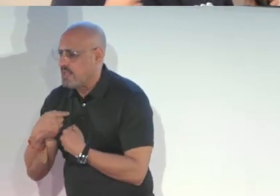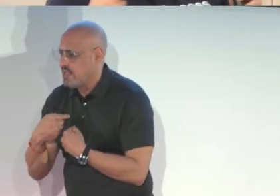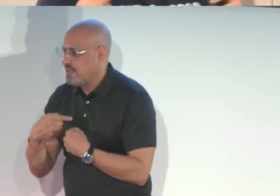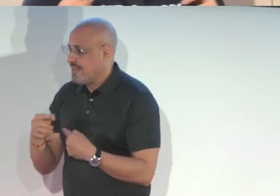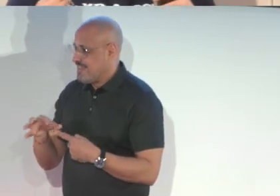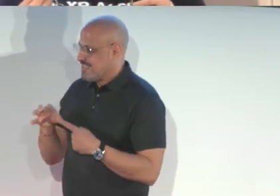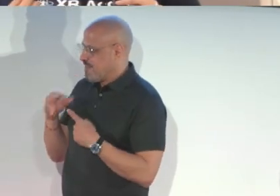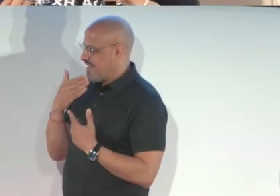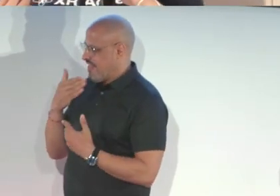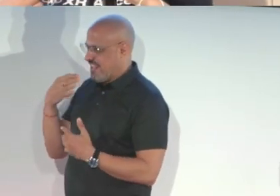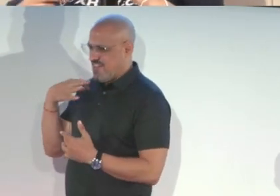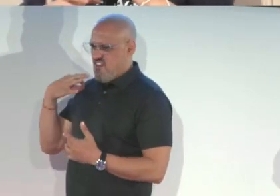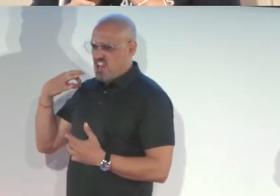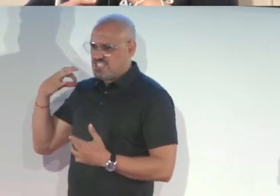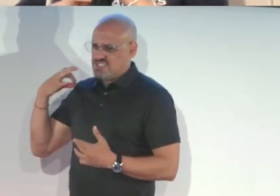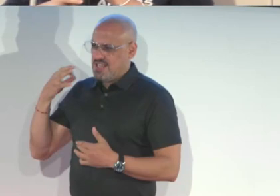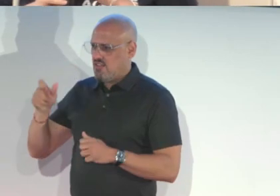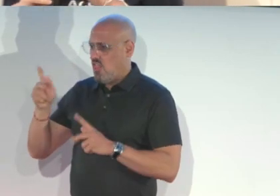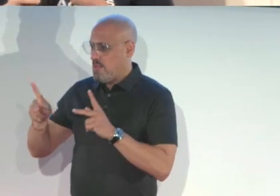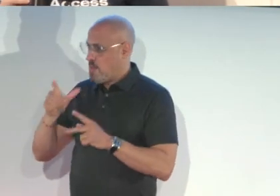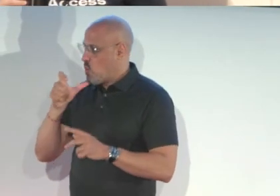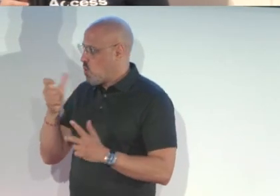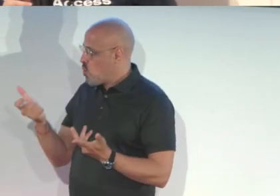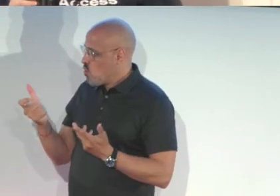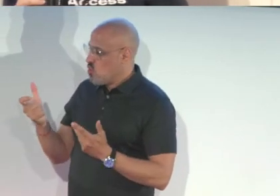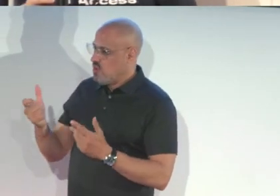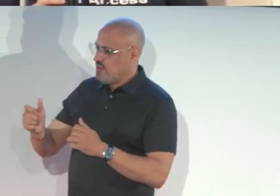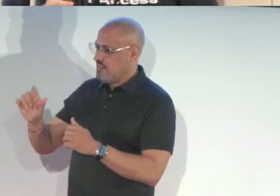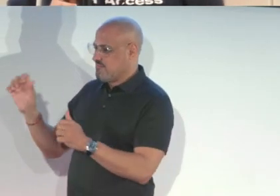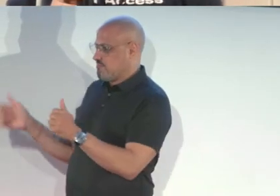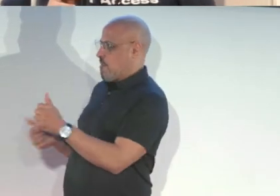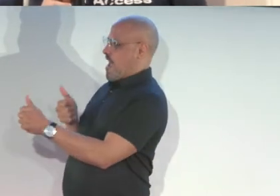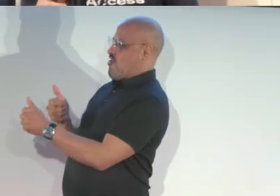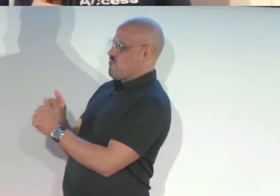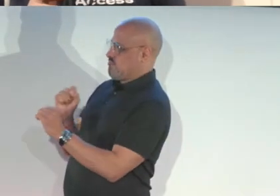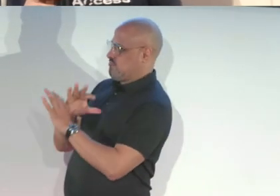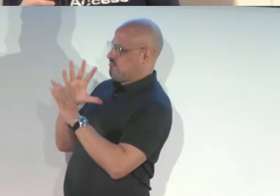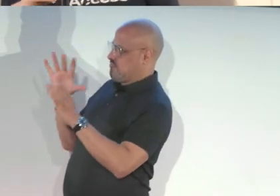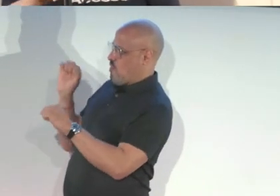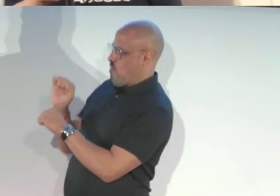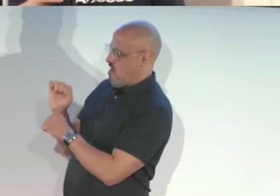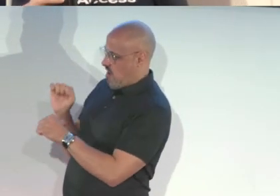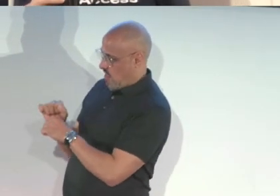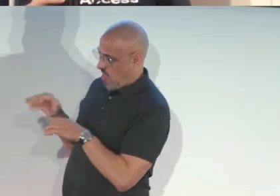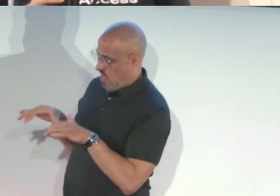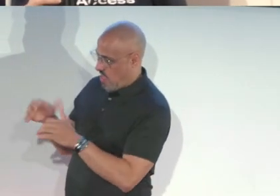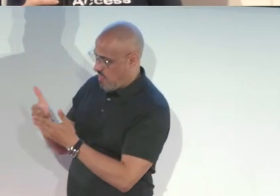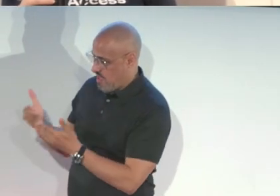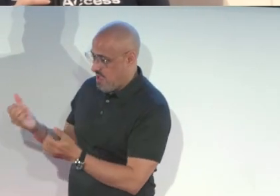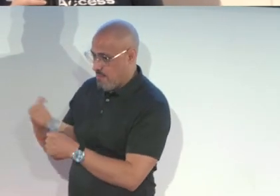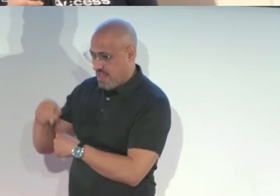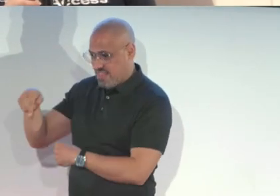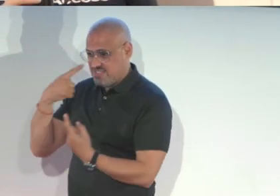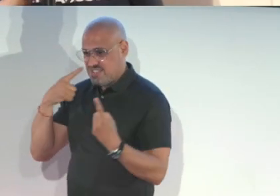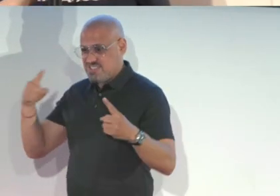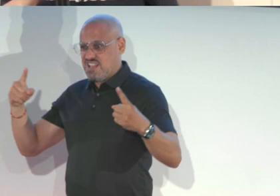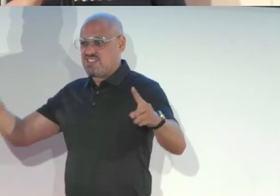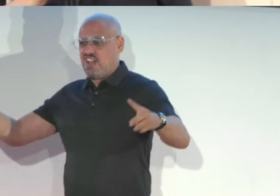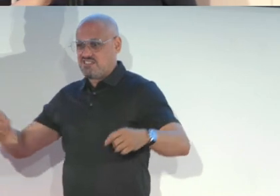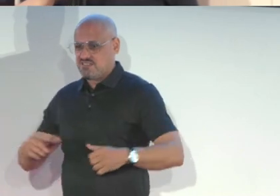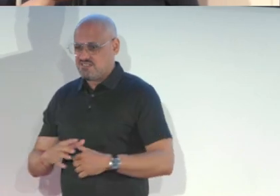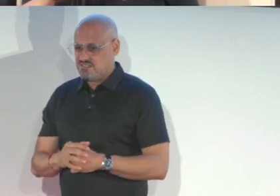perfect. Hi, this is Danielle, and I wanted to thank everyone for coming, and especially thank the volunteers and the other folks